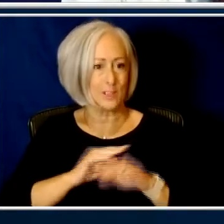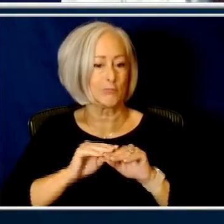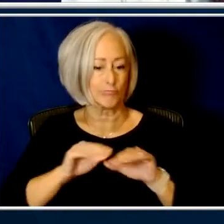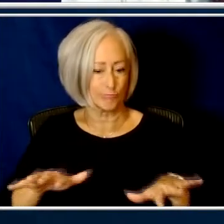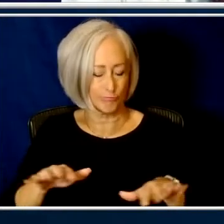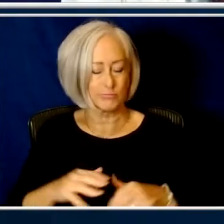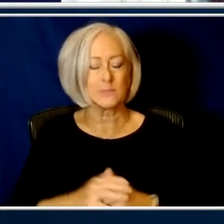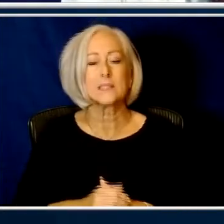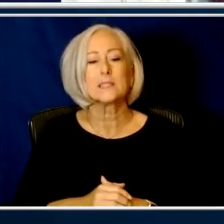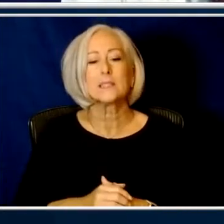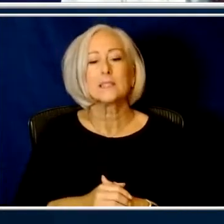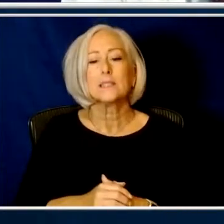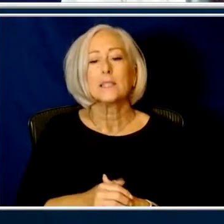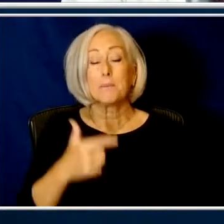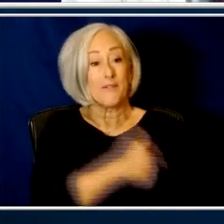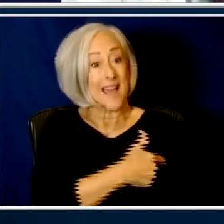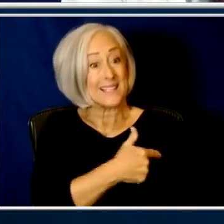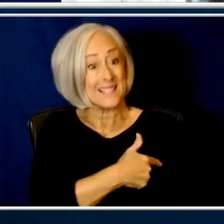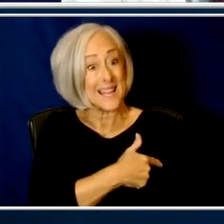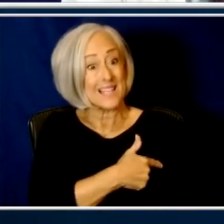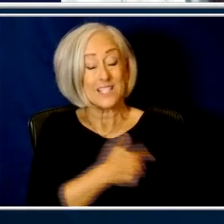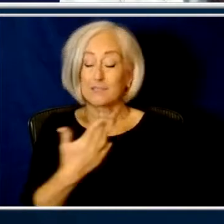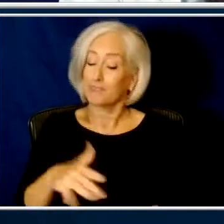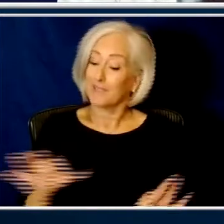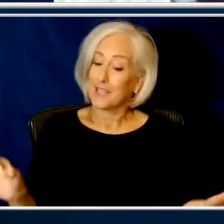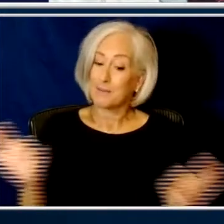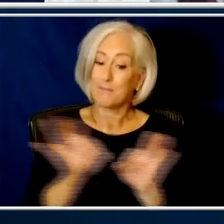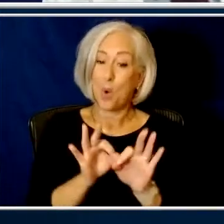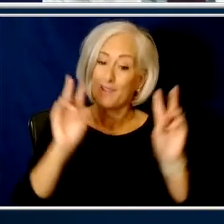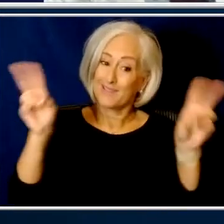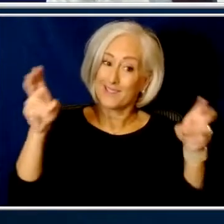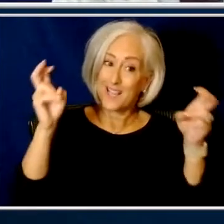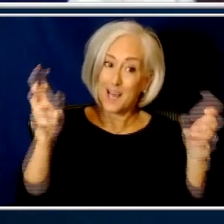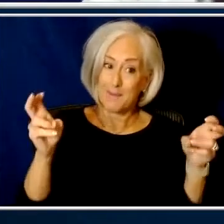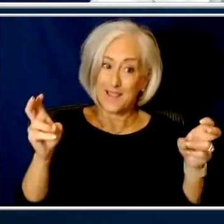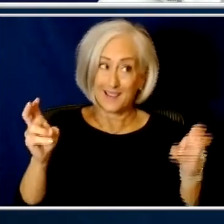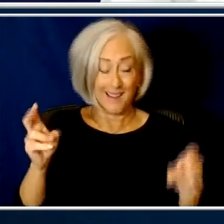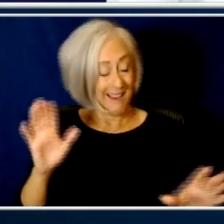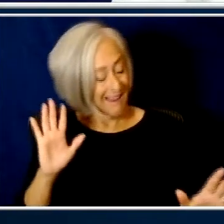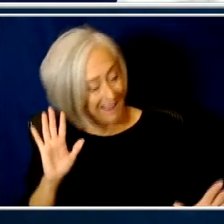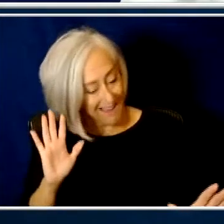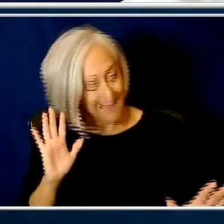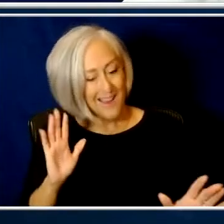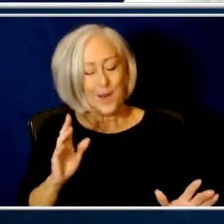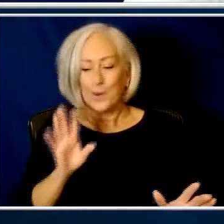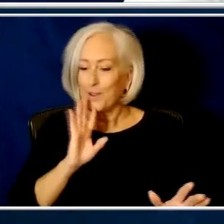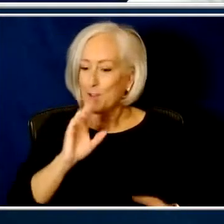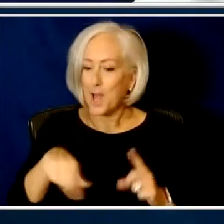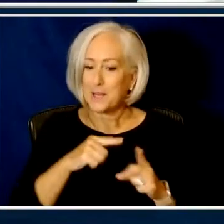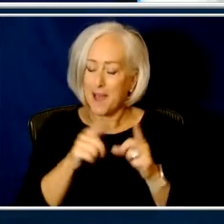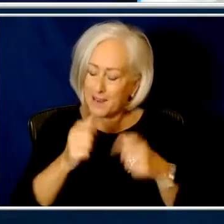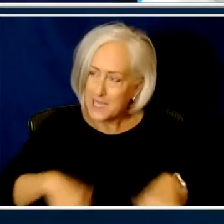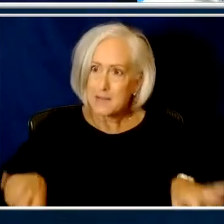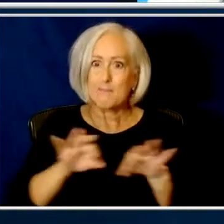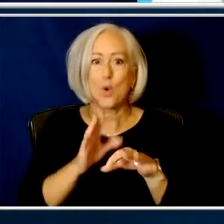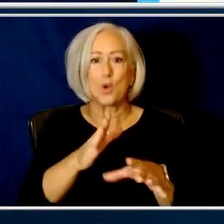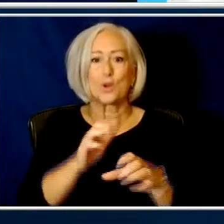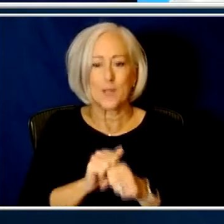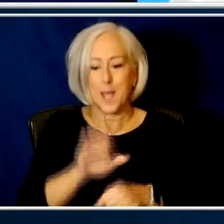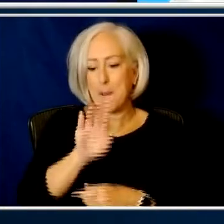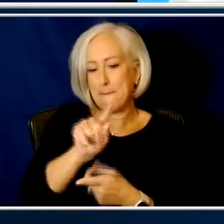topic. Speaking of which, oh boy, here we go, baby. We've talked quite a bit about the importance of getting your COVID